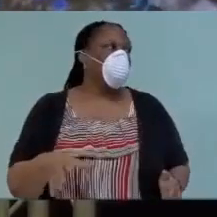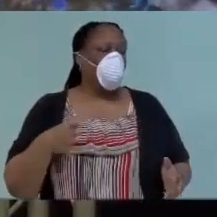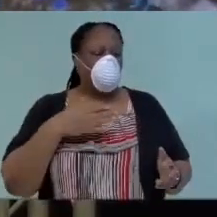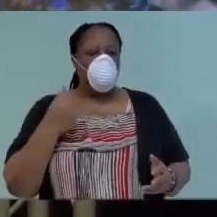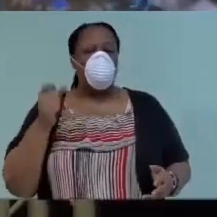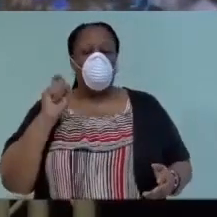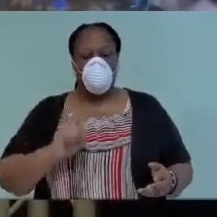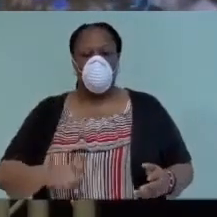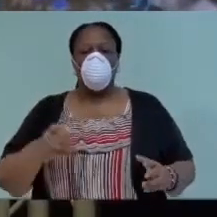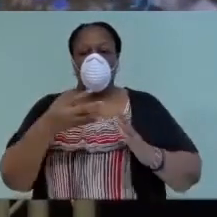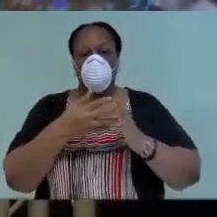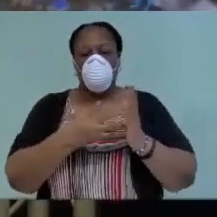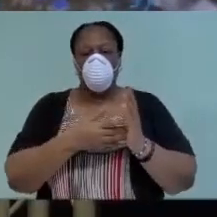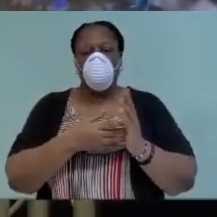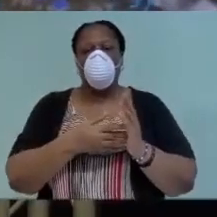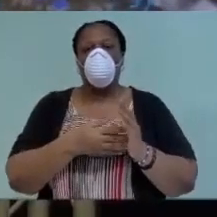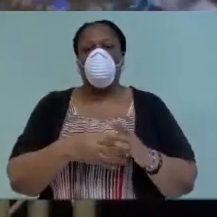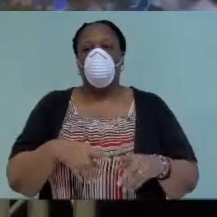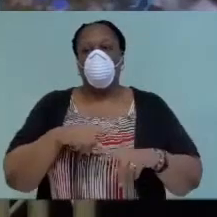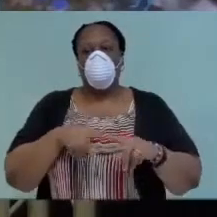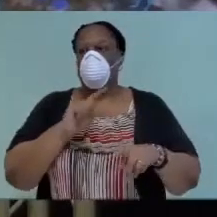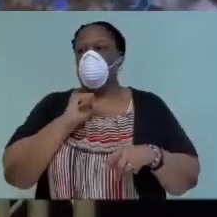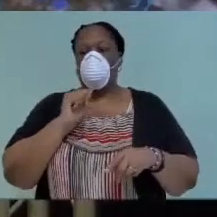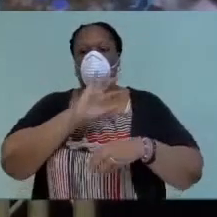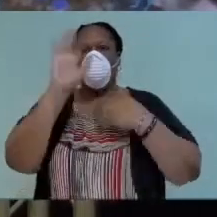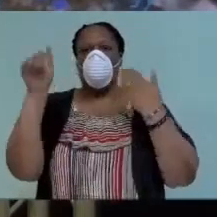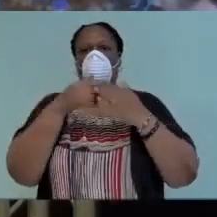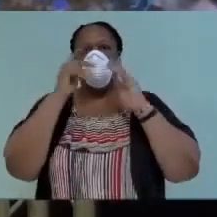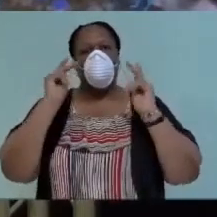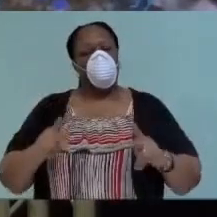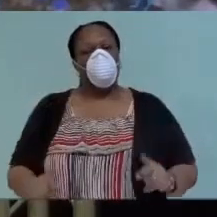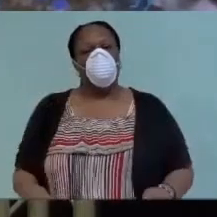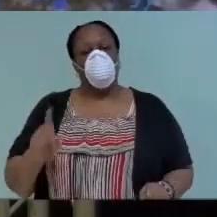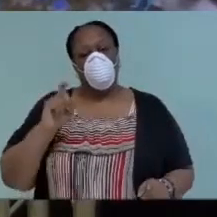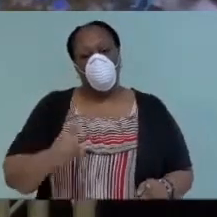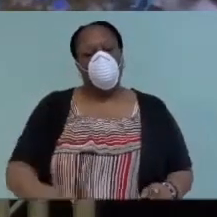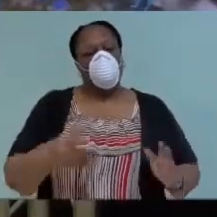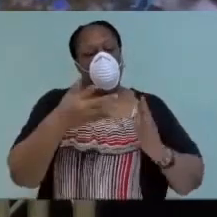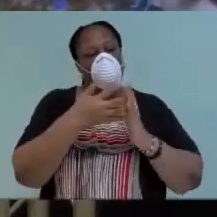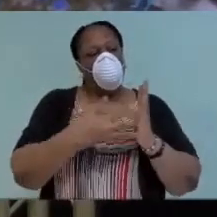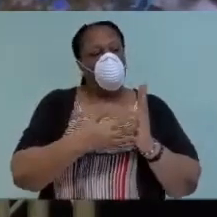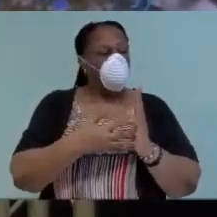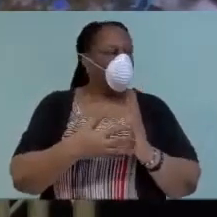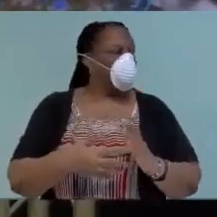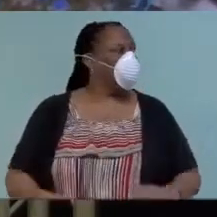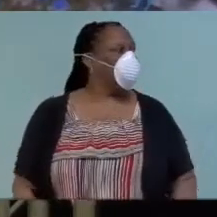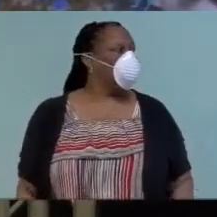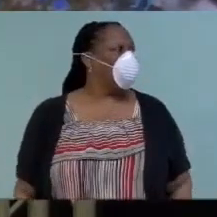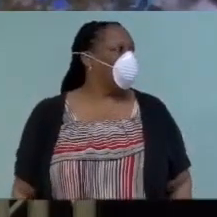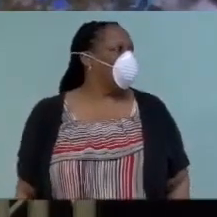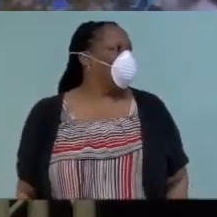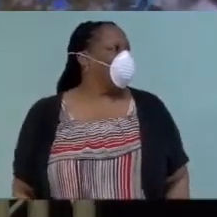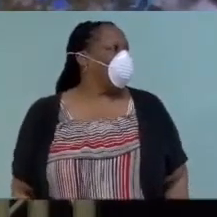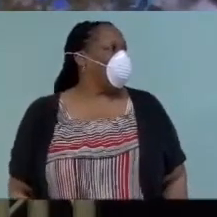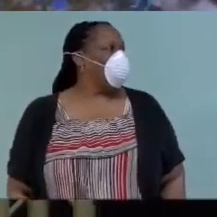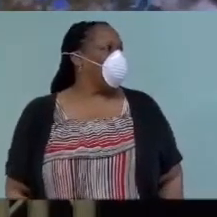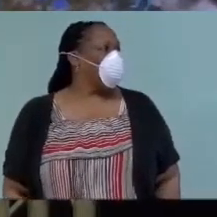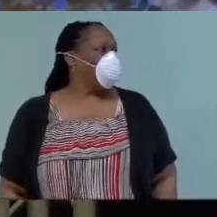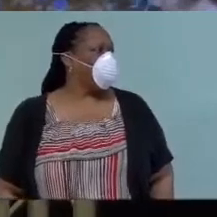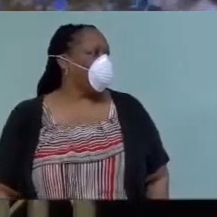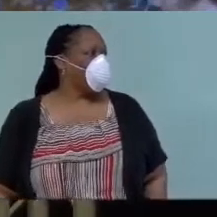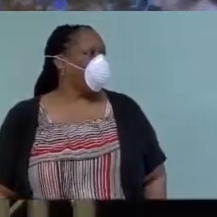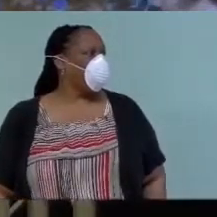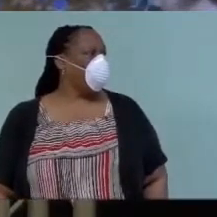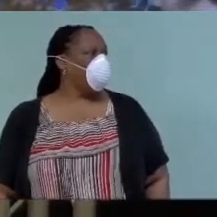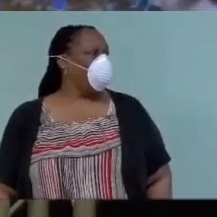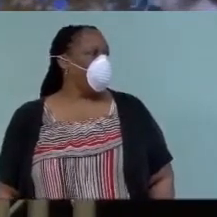cases and isolated without additional testing if testing capacity is limited. If there is no restriction to testing, then these persons, that is the